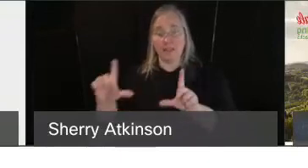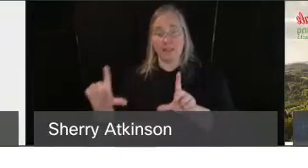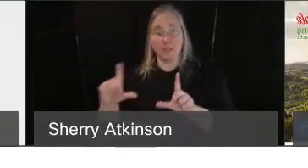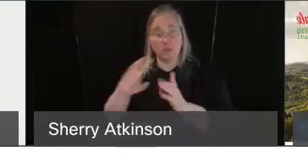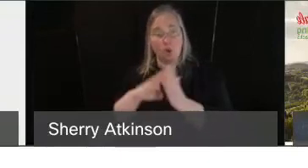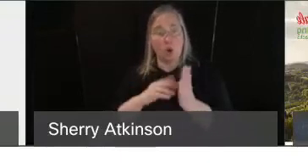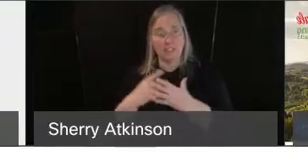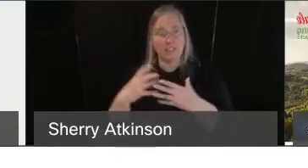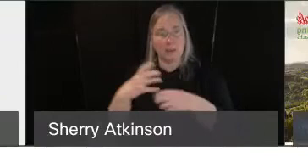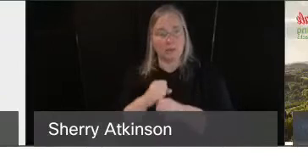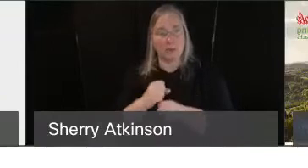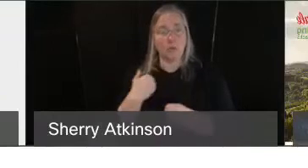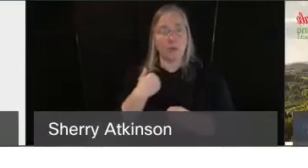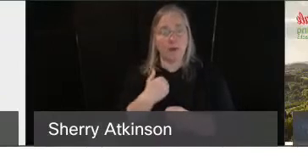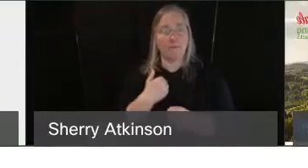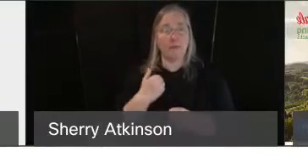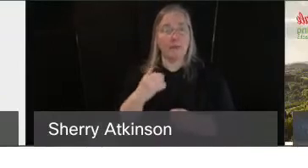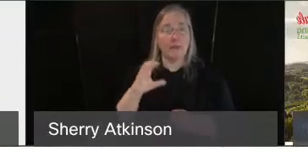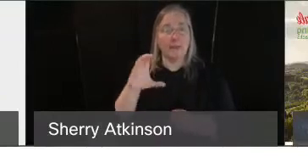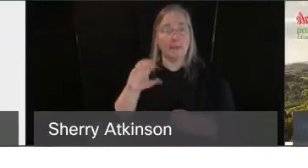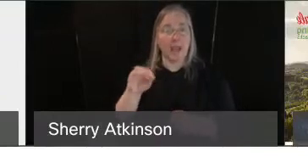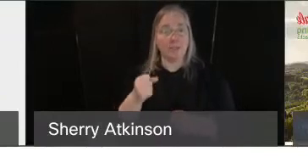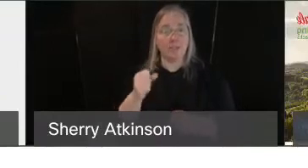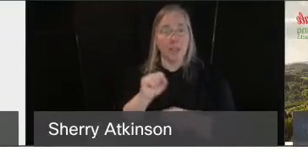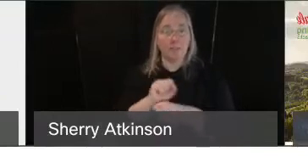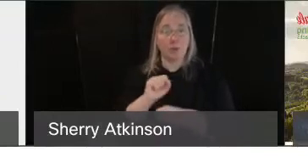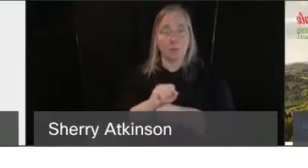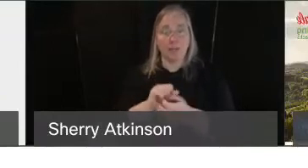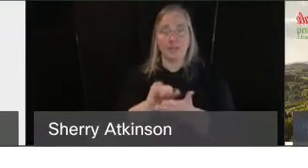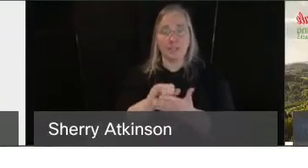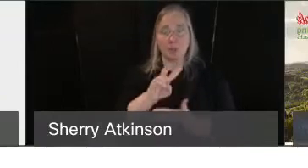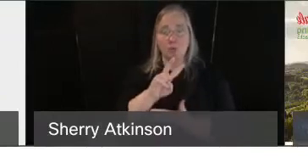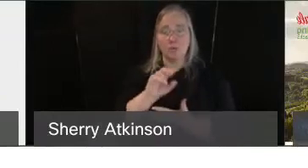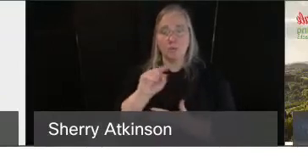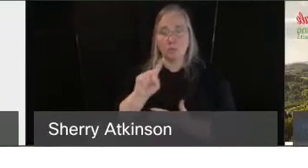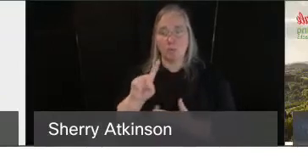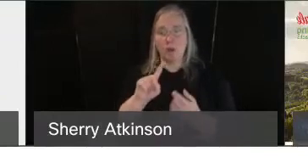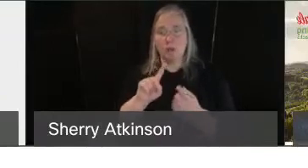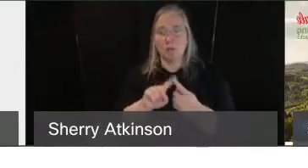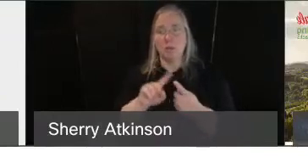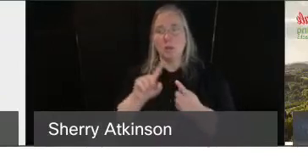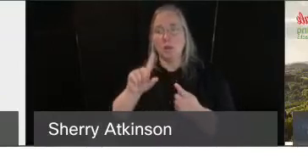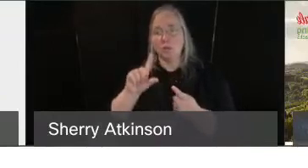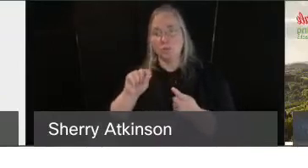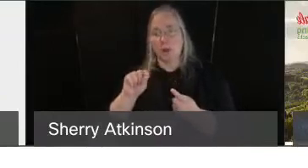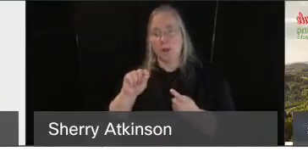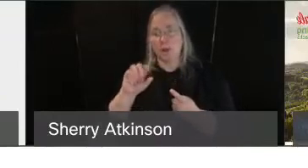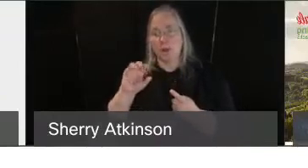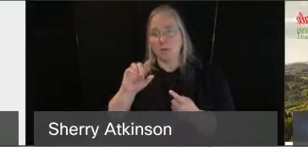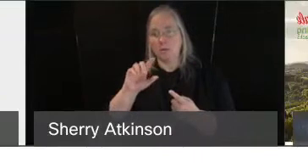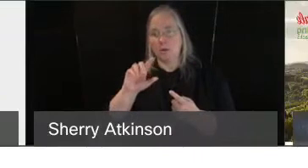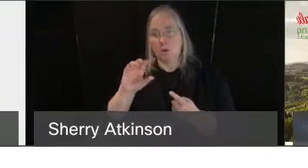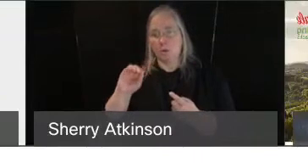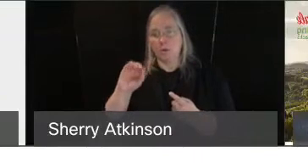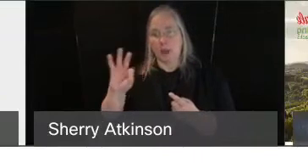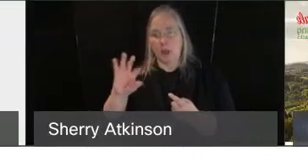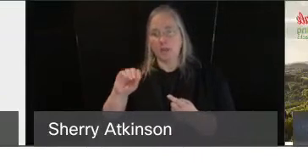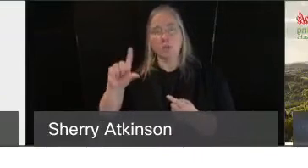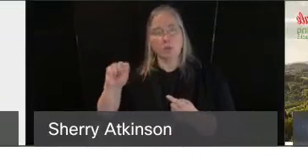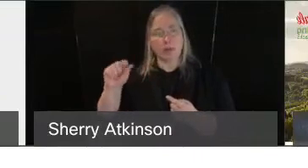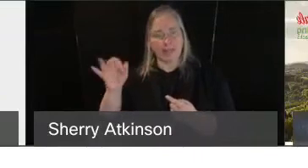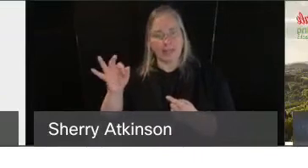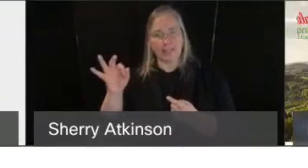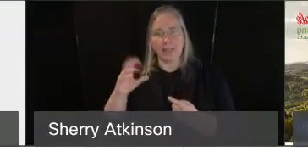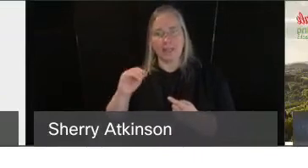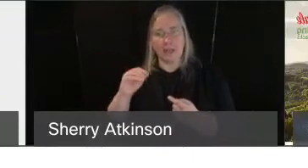county's employment, which is the 2001, 2009, 2019, so long-term. We have what's called a location